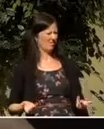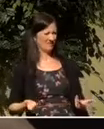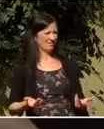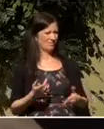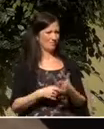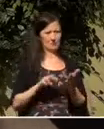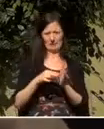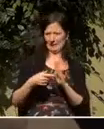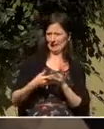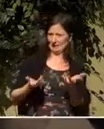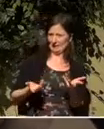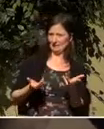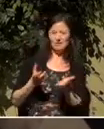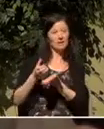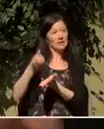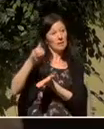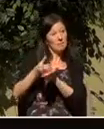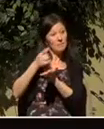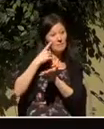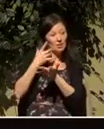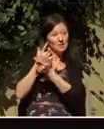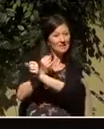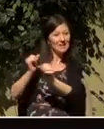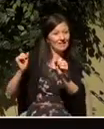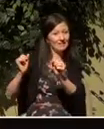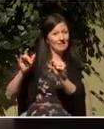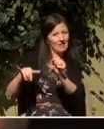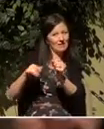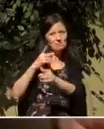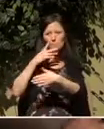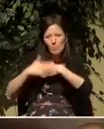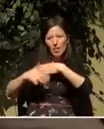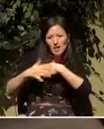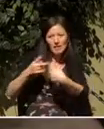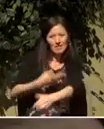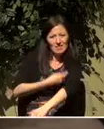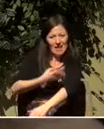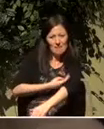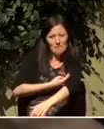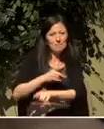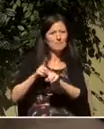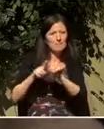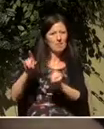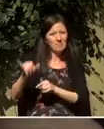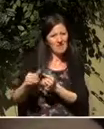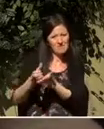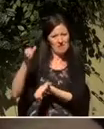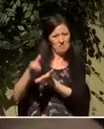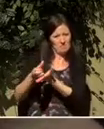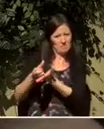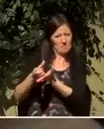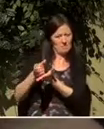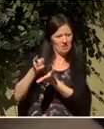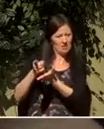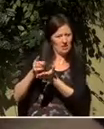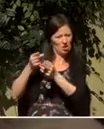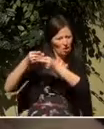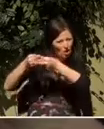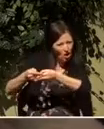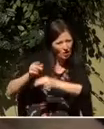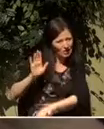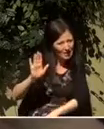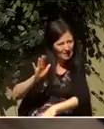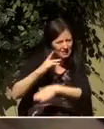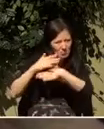The cup of redemption was the redemption of the blood of the Lamb. But he changed it to his blood. It